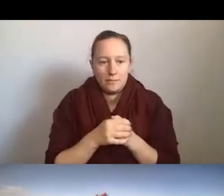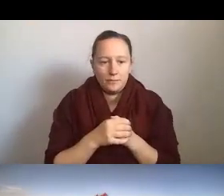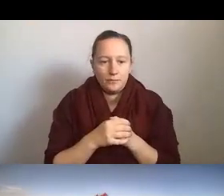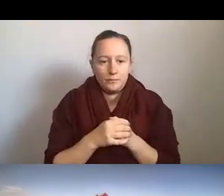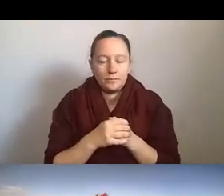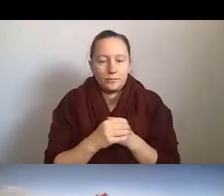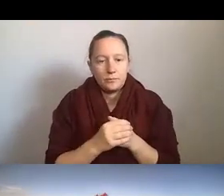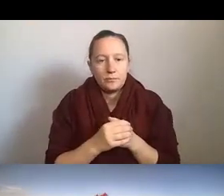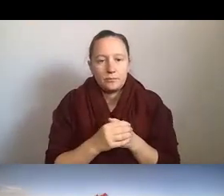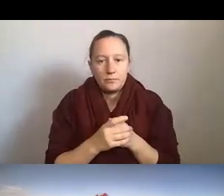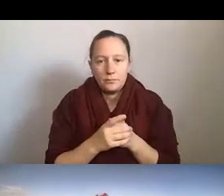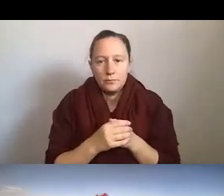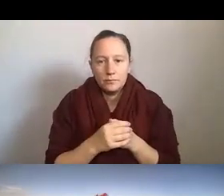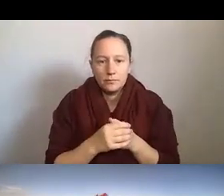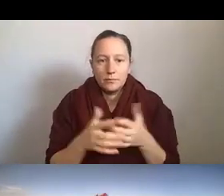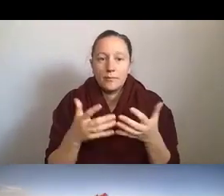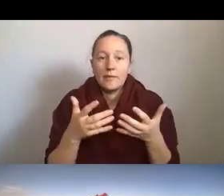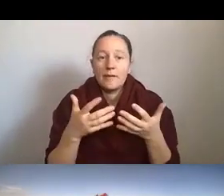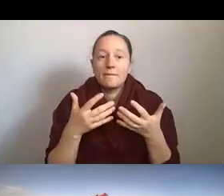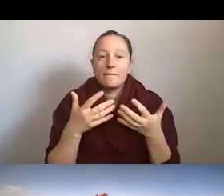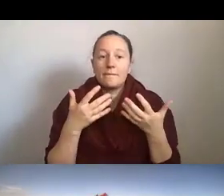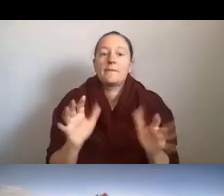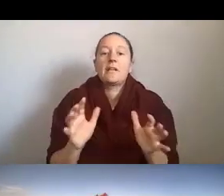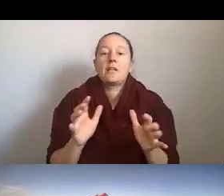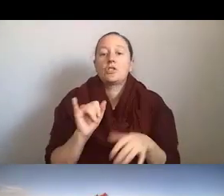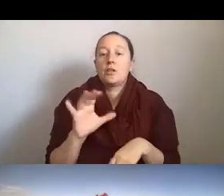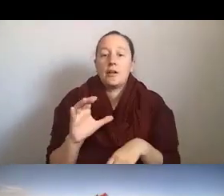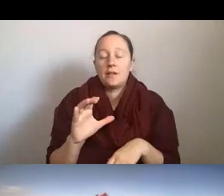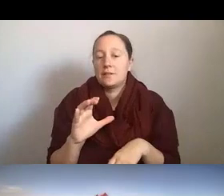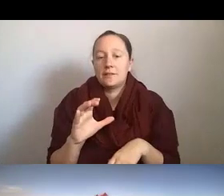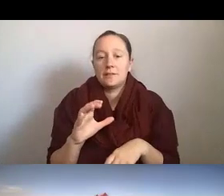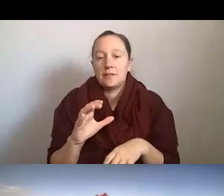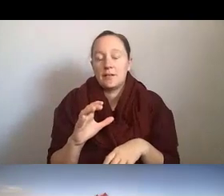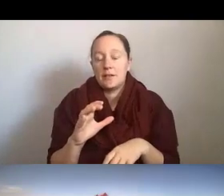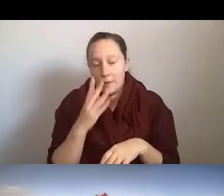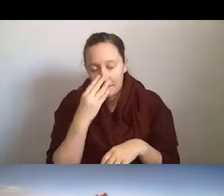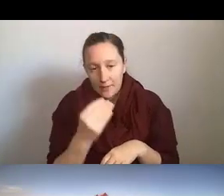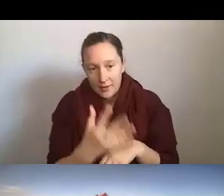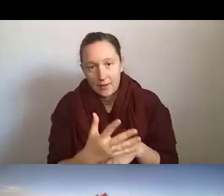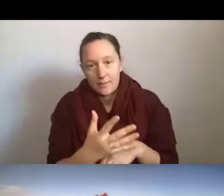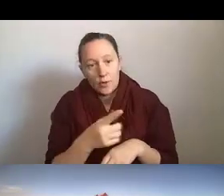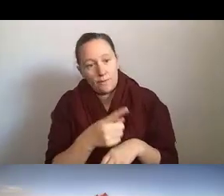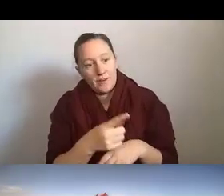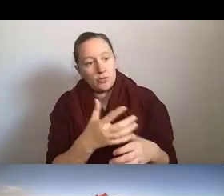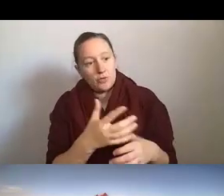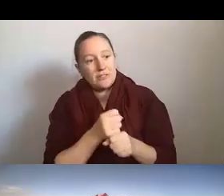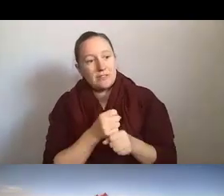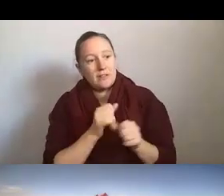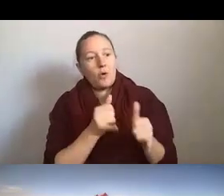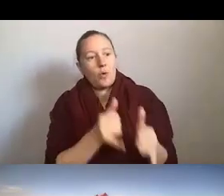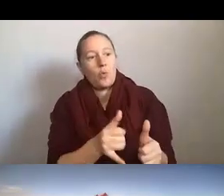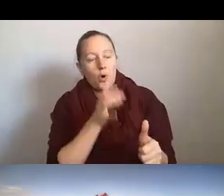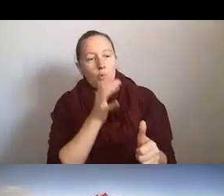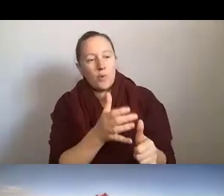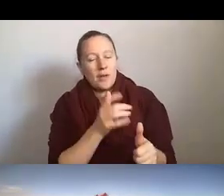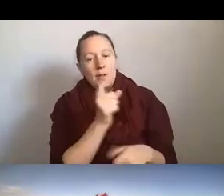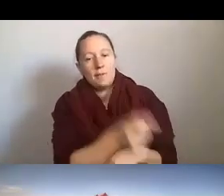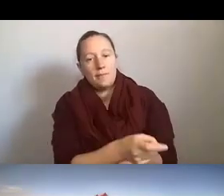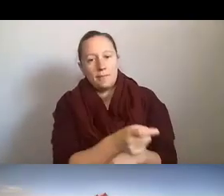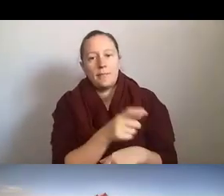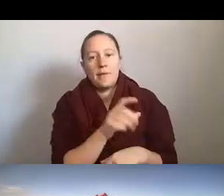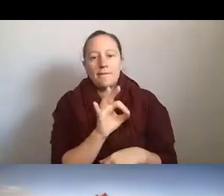So once an awarding IC has notified the fellow or the institution that they intend to make a fellowship